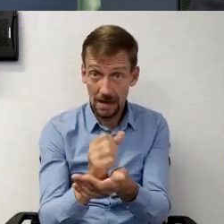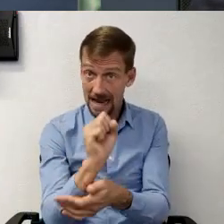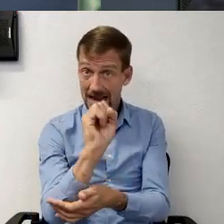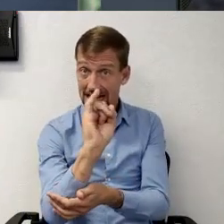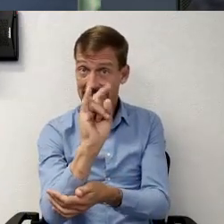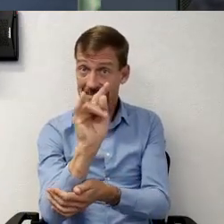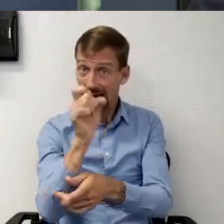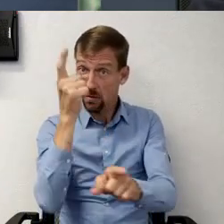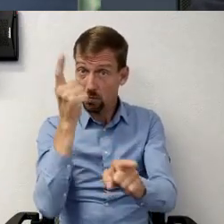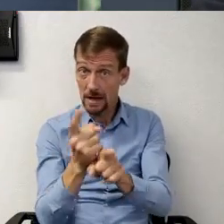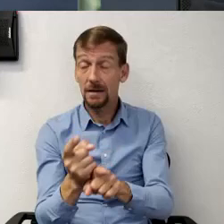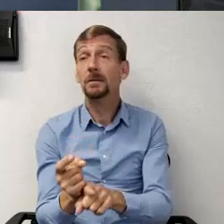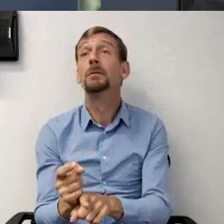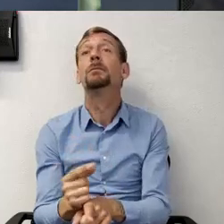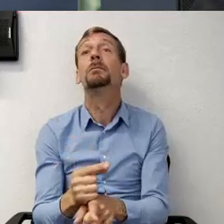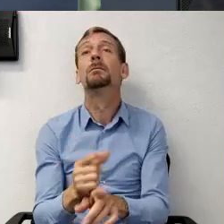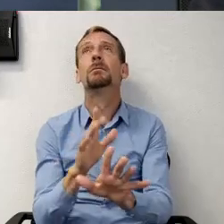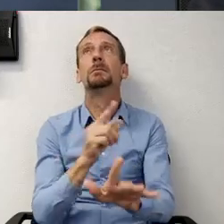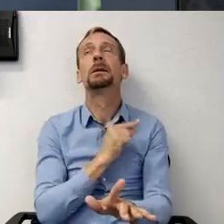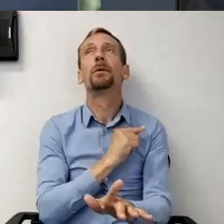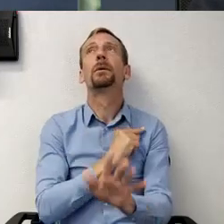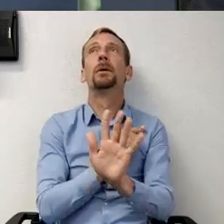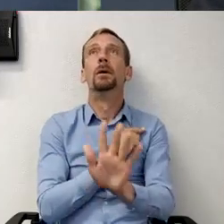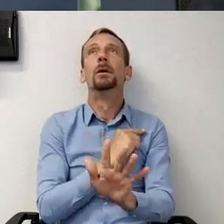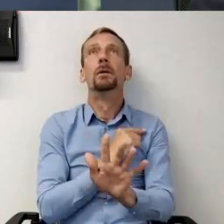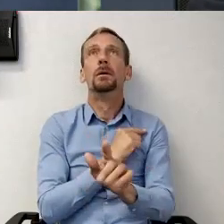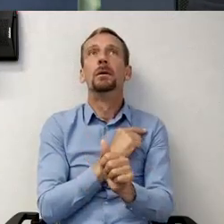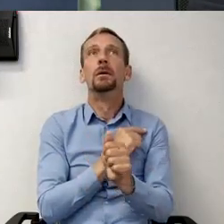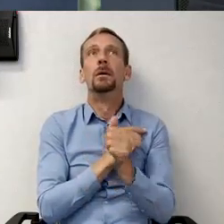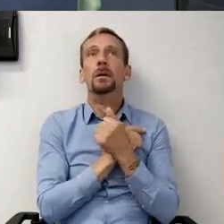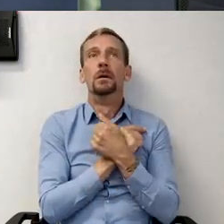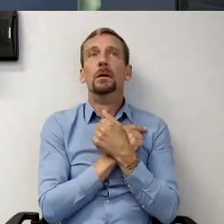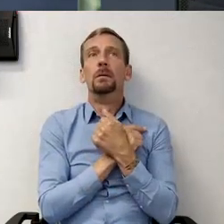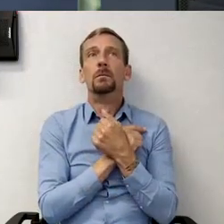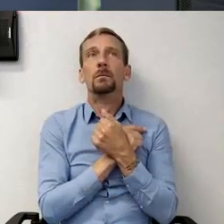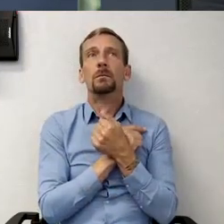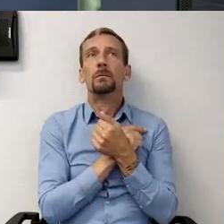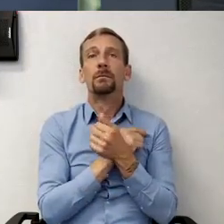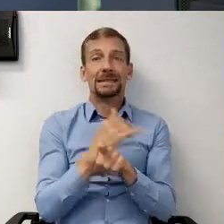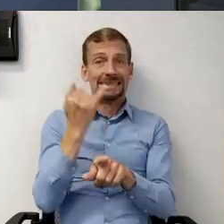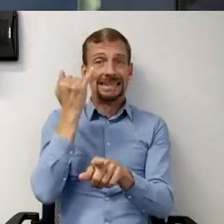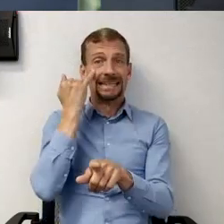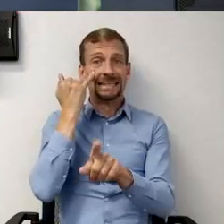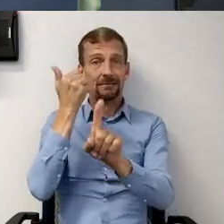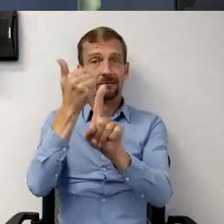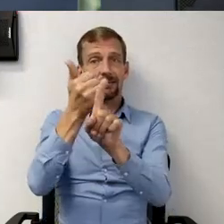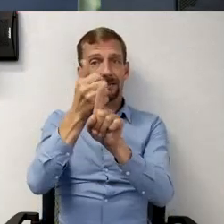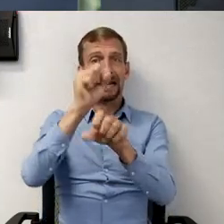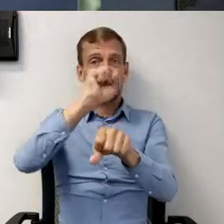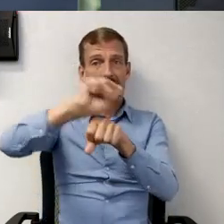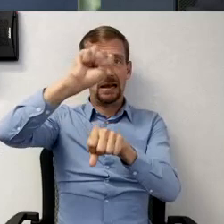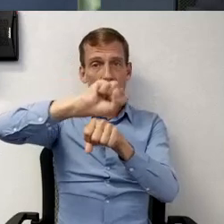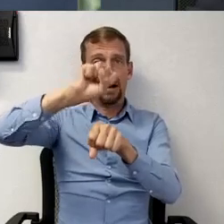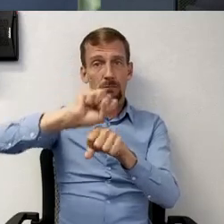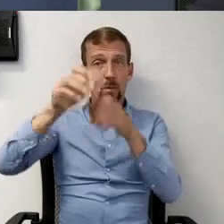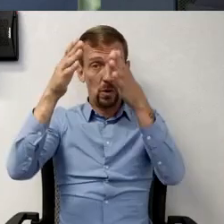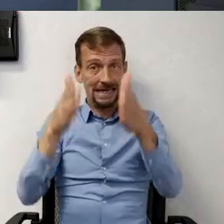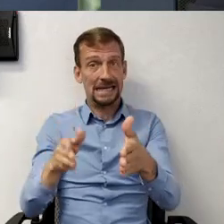You have to have well, if you are an employee of Kaweah